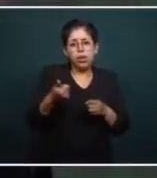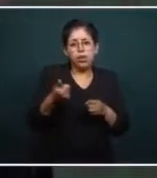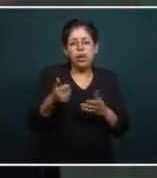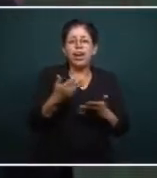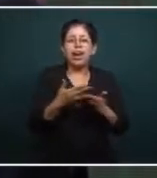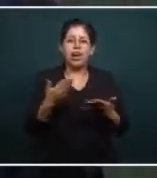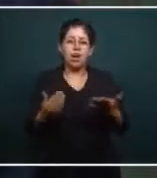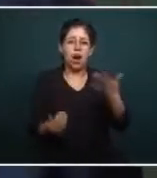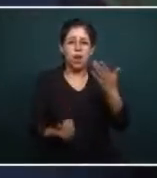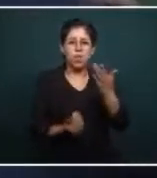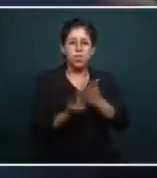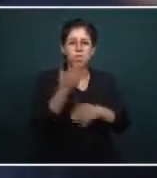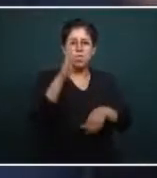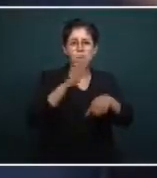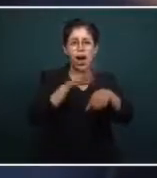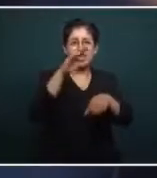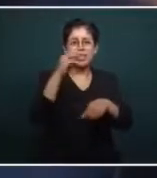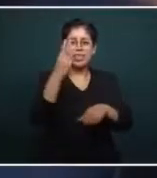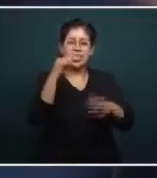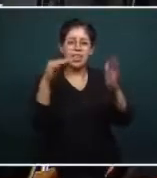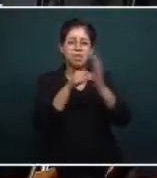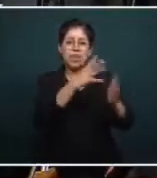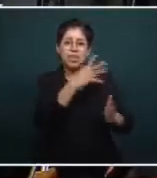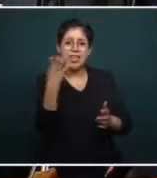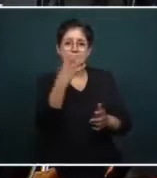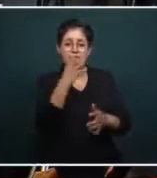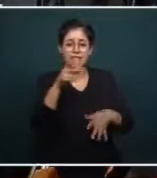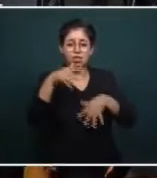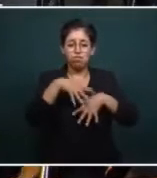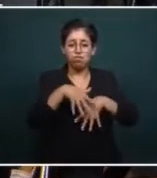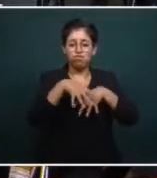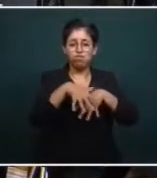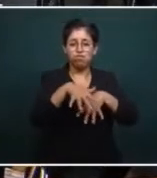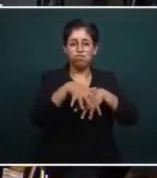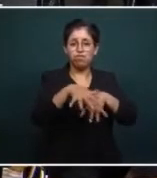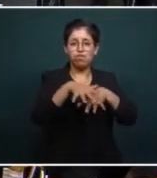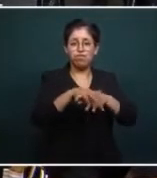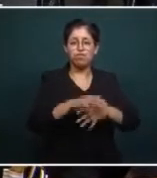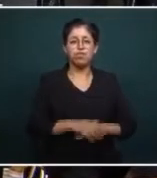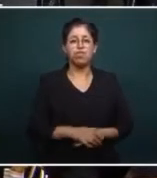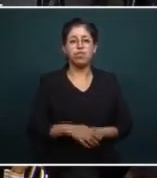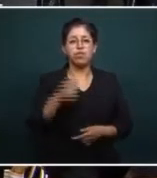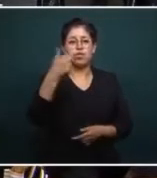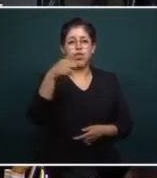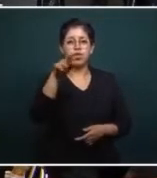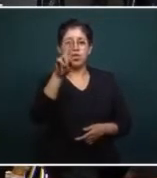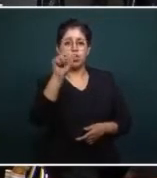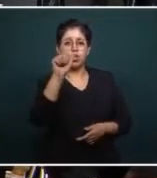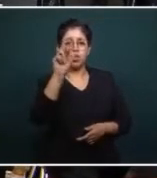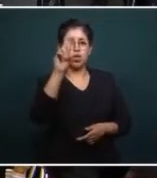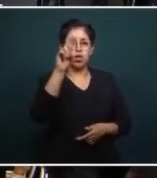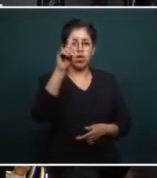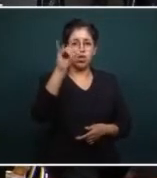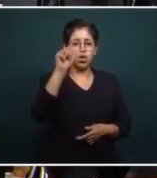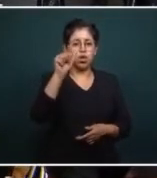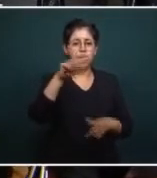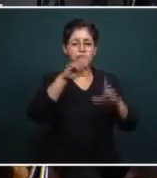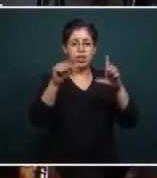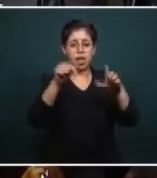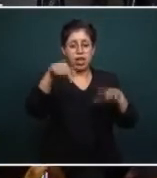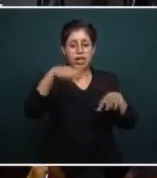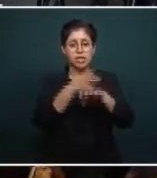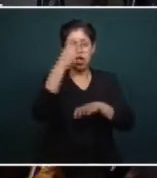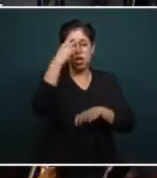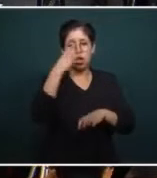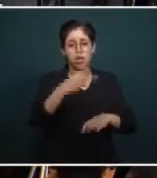Hay 3,000 Actually, elementos there's de la 3,500 Guardia Nacional del of the Estado de México. National Guard in the state